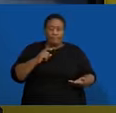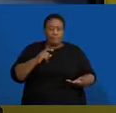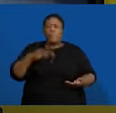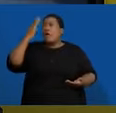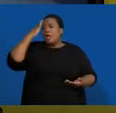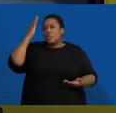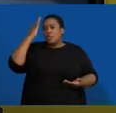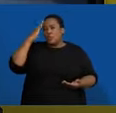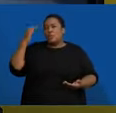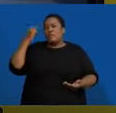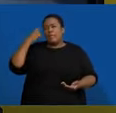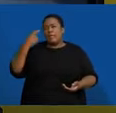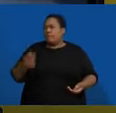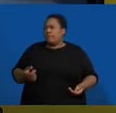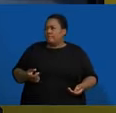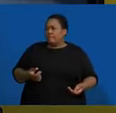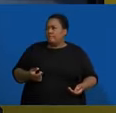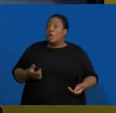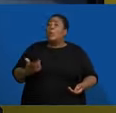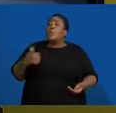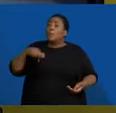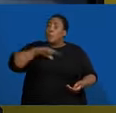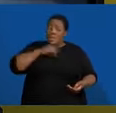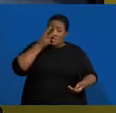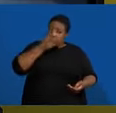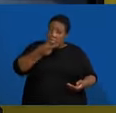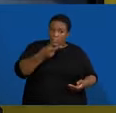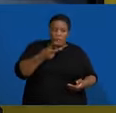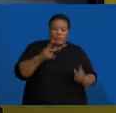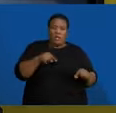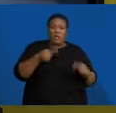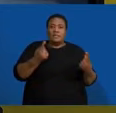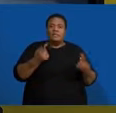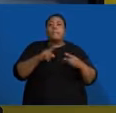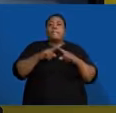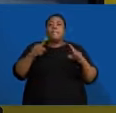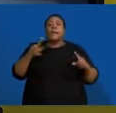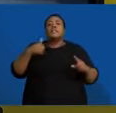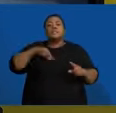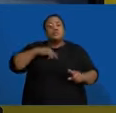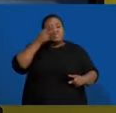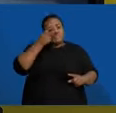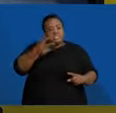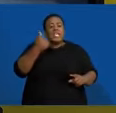think we are not with you in the exam room, which is very true, but trust me, we can see when you